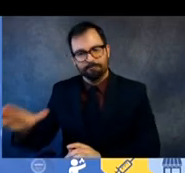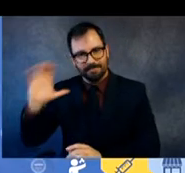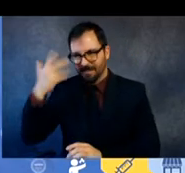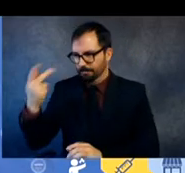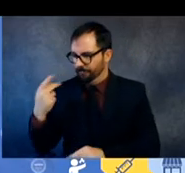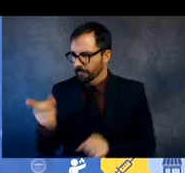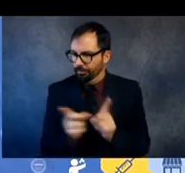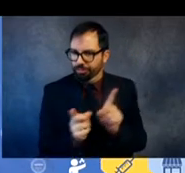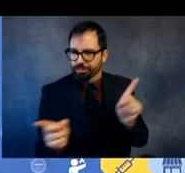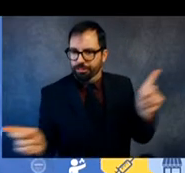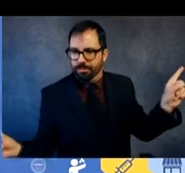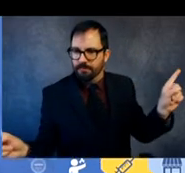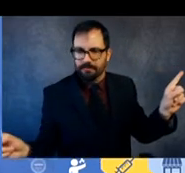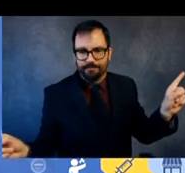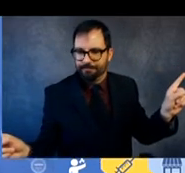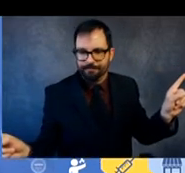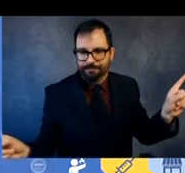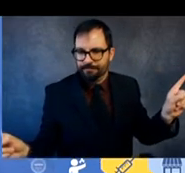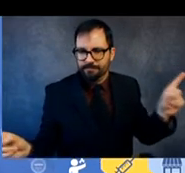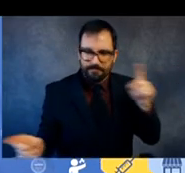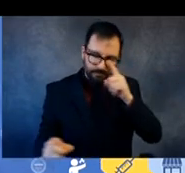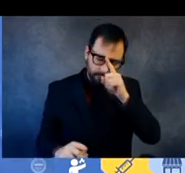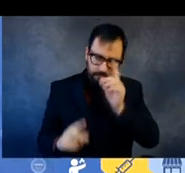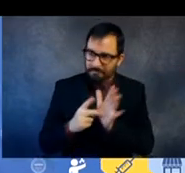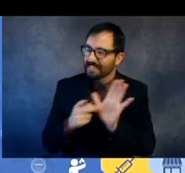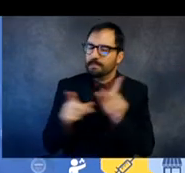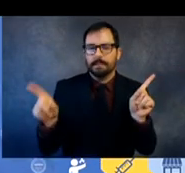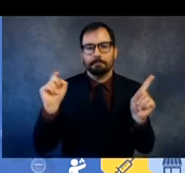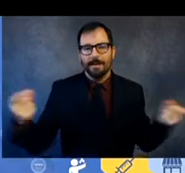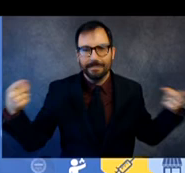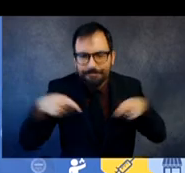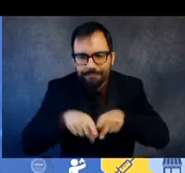so we seem to be